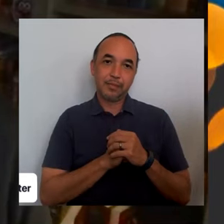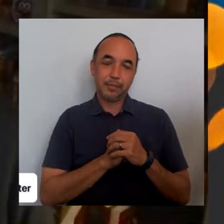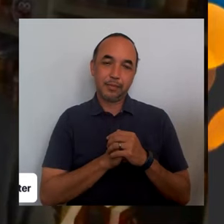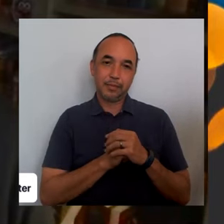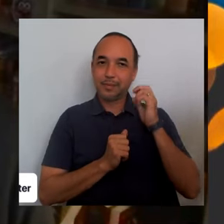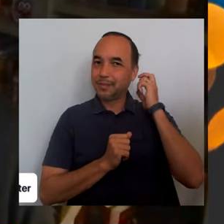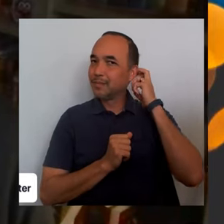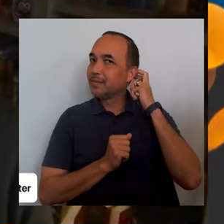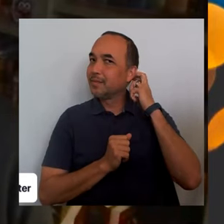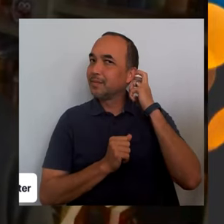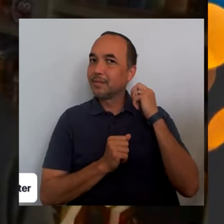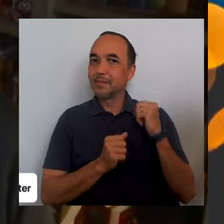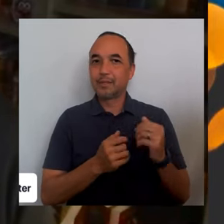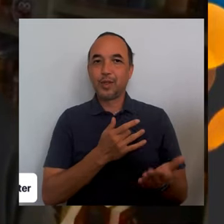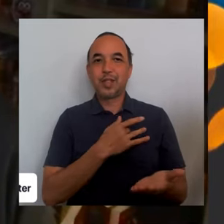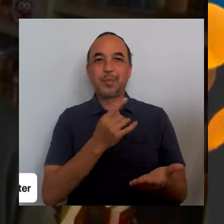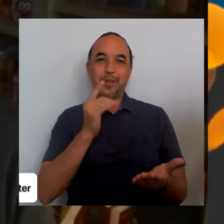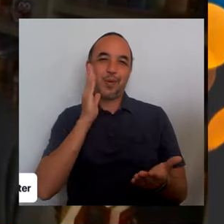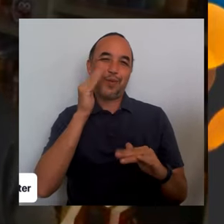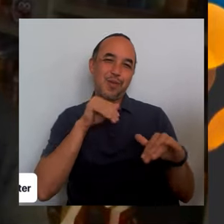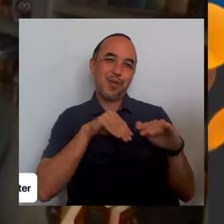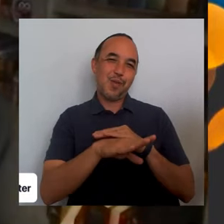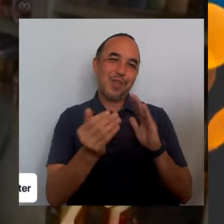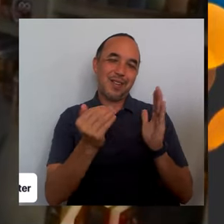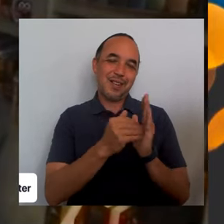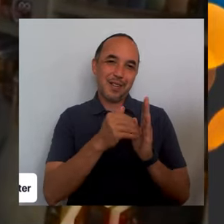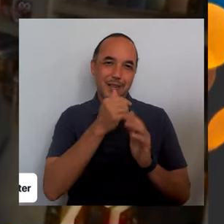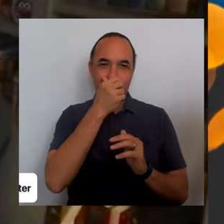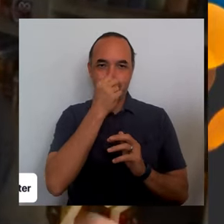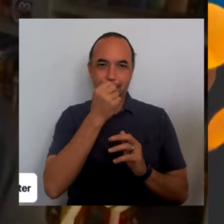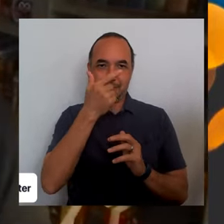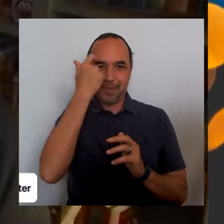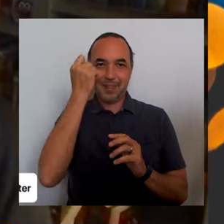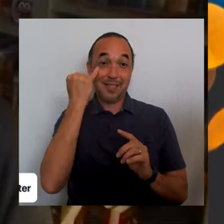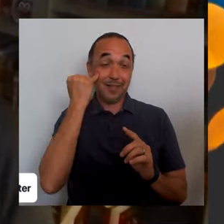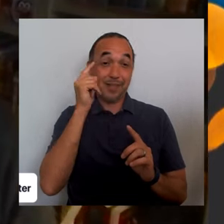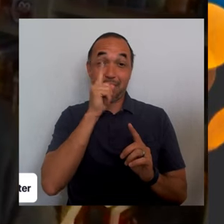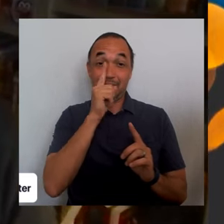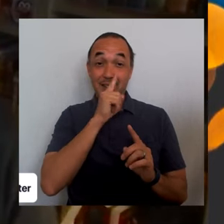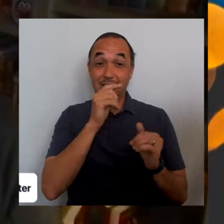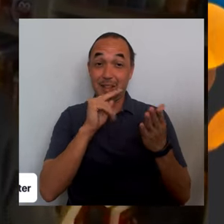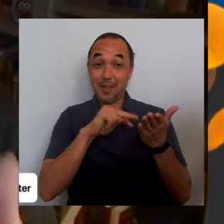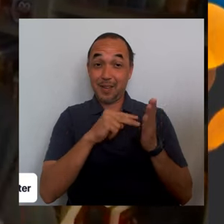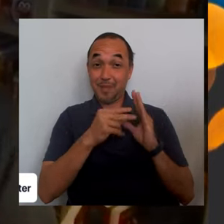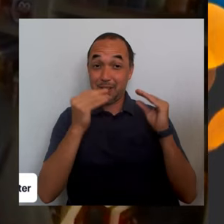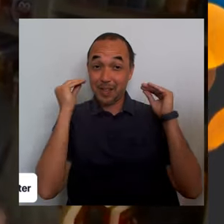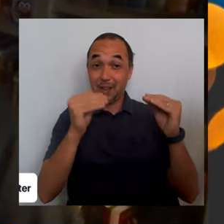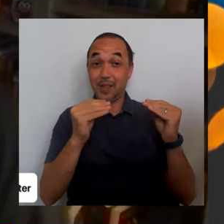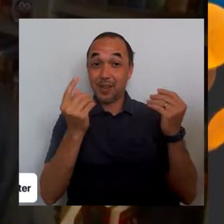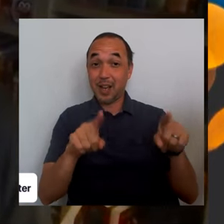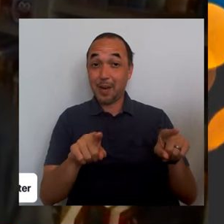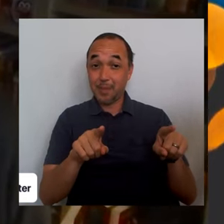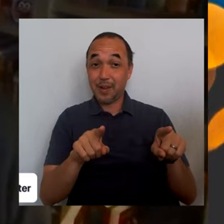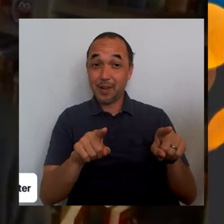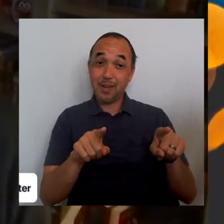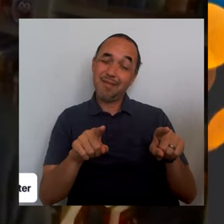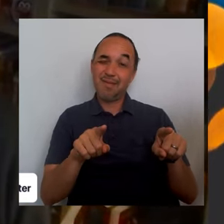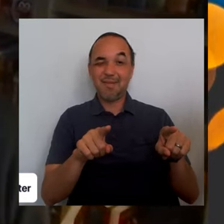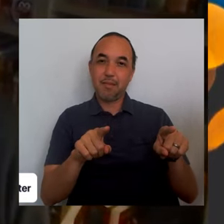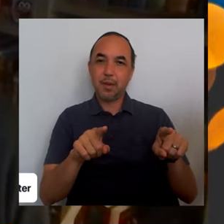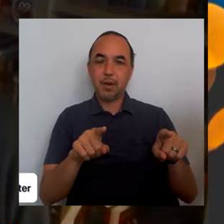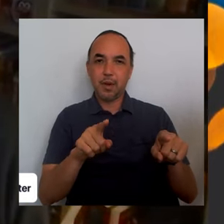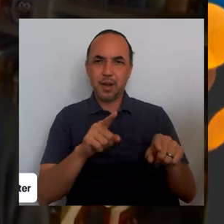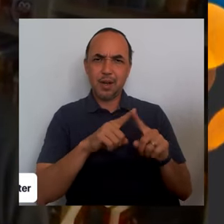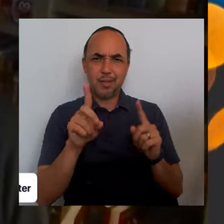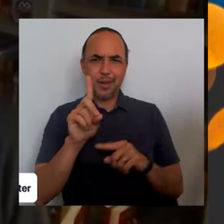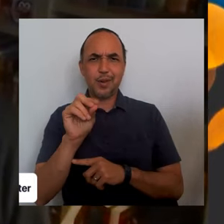but we usually go back in, you know, because even if they are, it doesn't mean that nothing is happening there, especially if there is history to sort of support it. But you do get